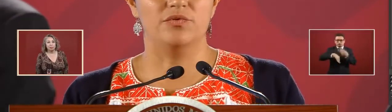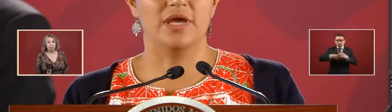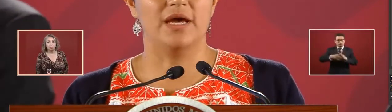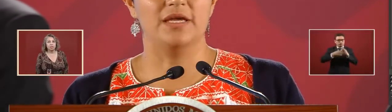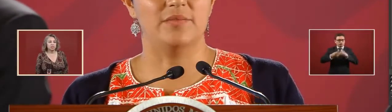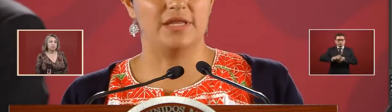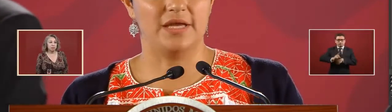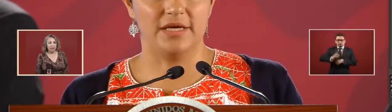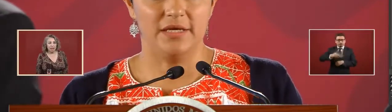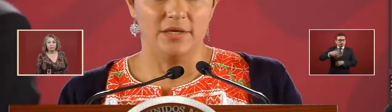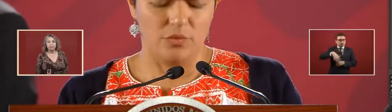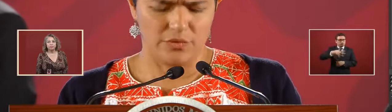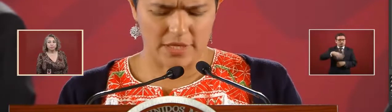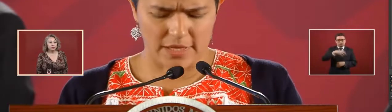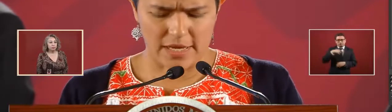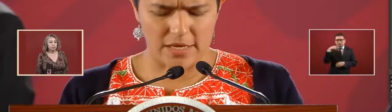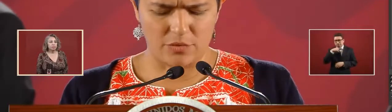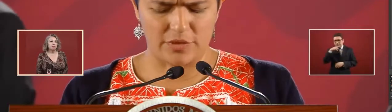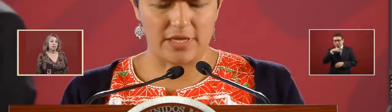and presumed to be alive,